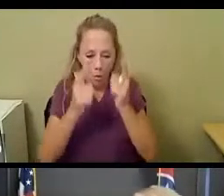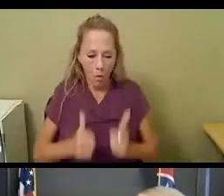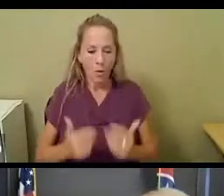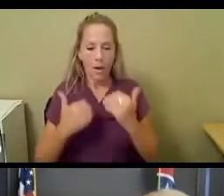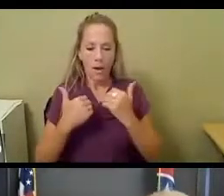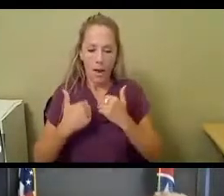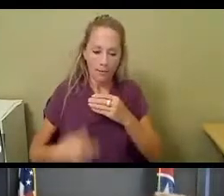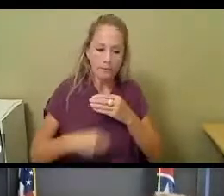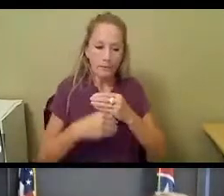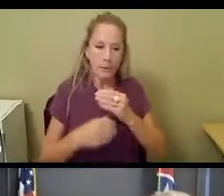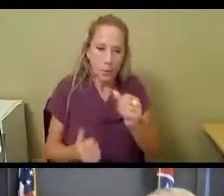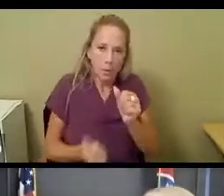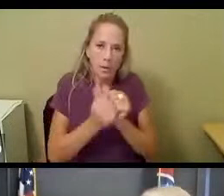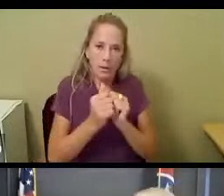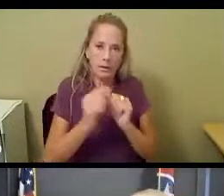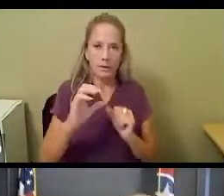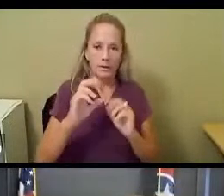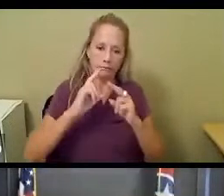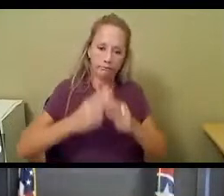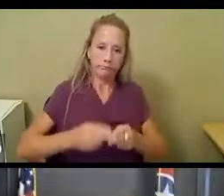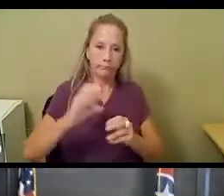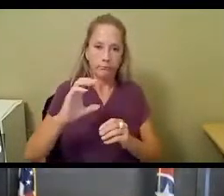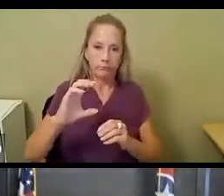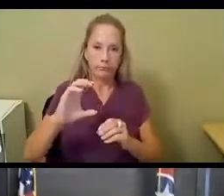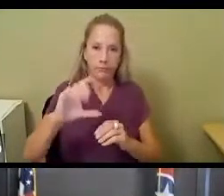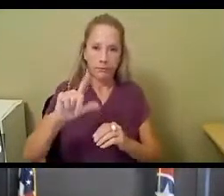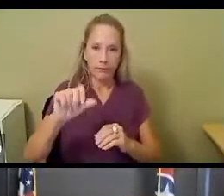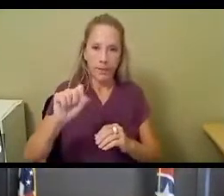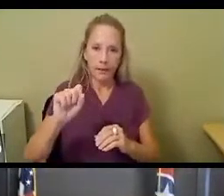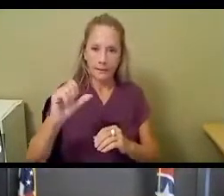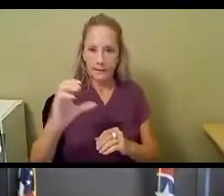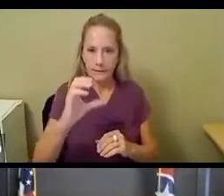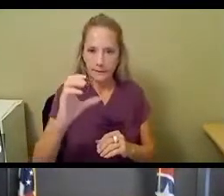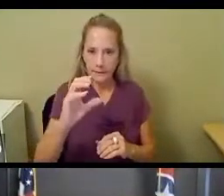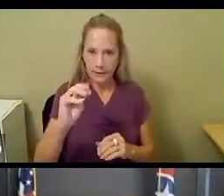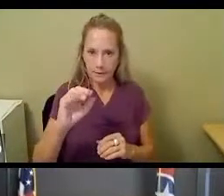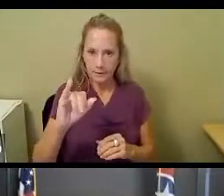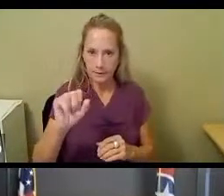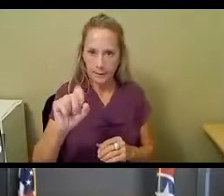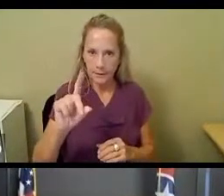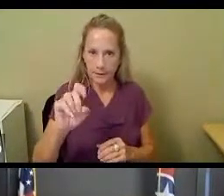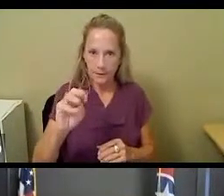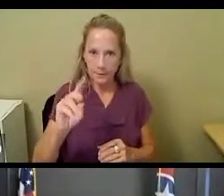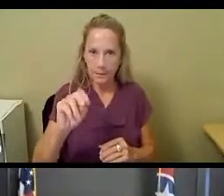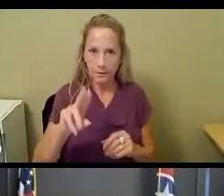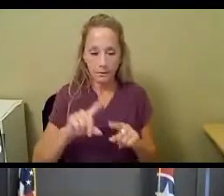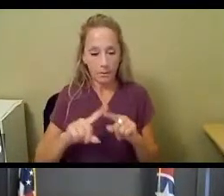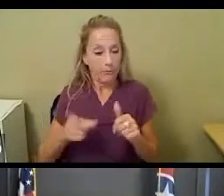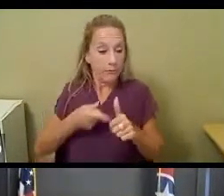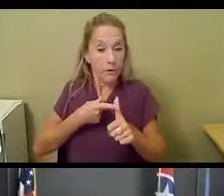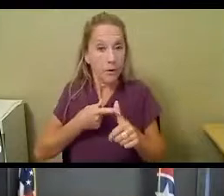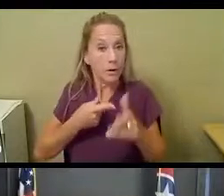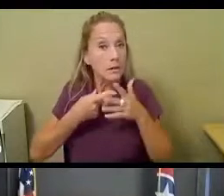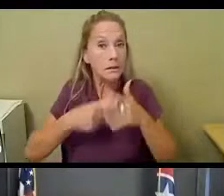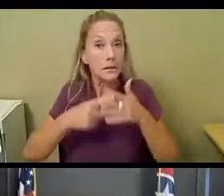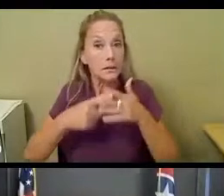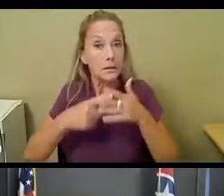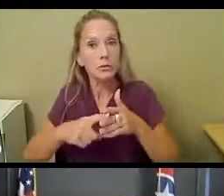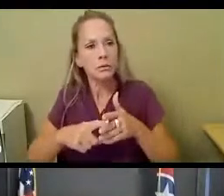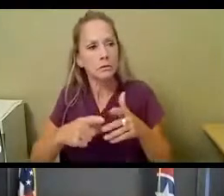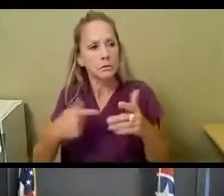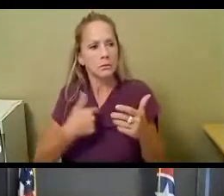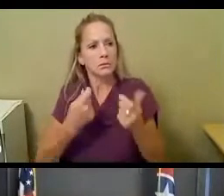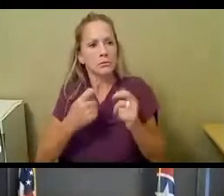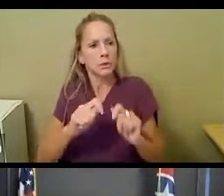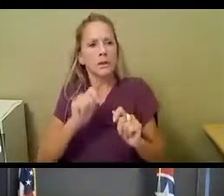that, as we've discussed. So I think doing the least harm and the most education is